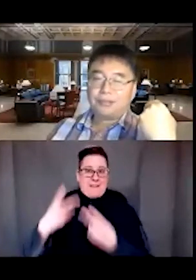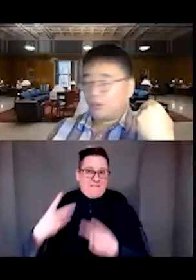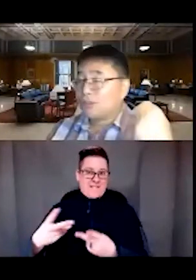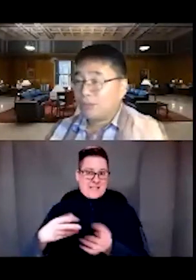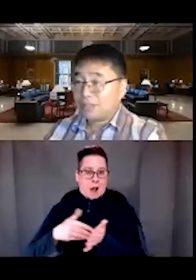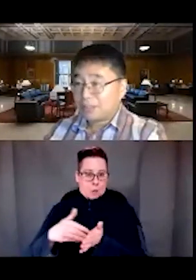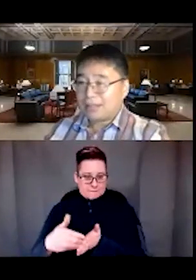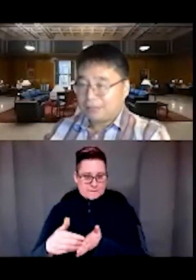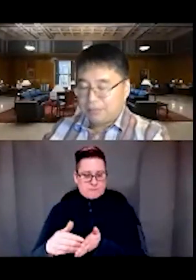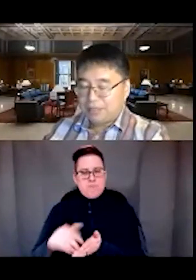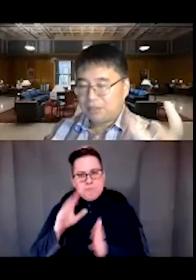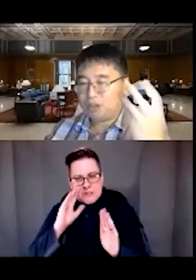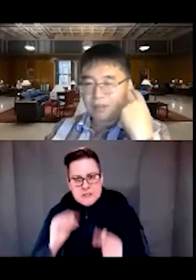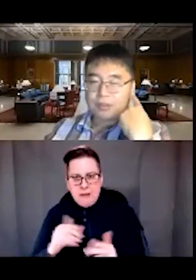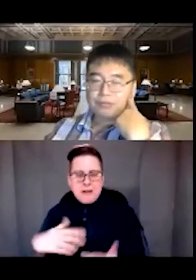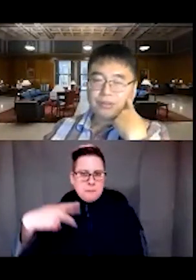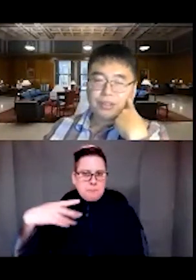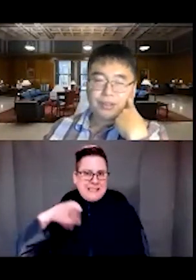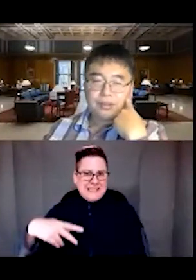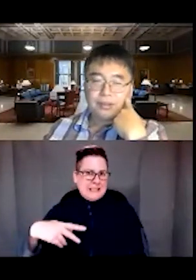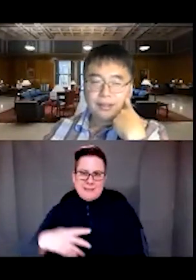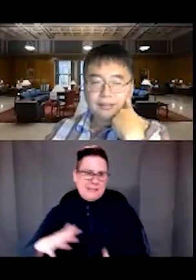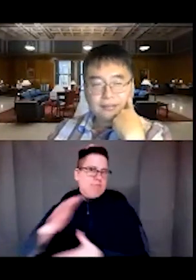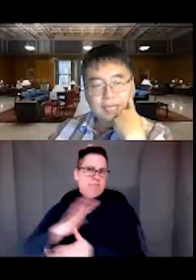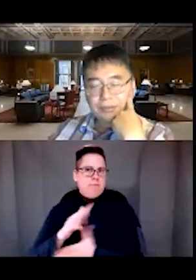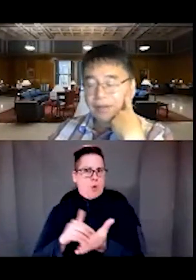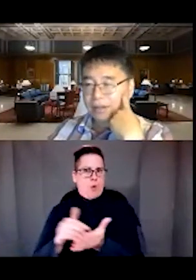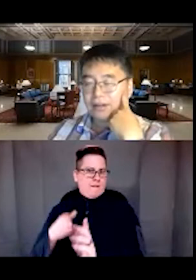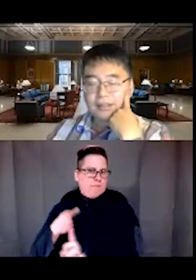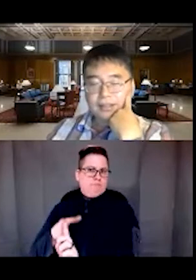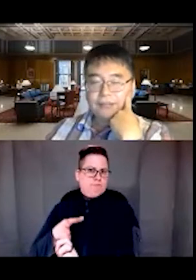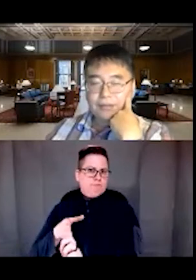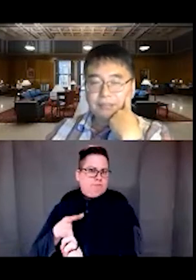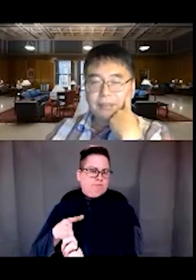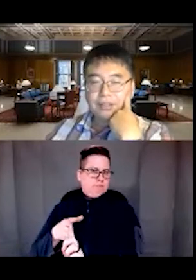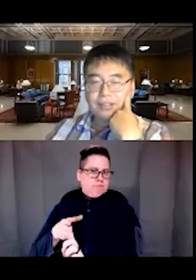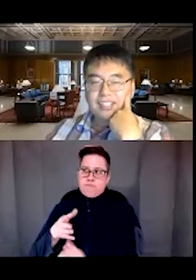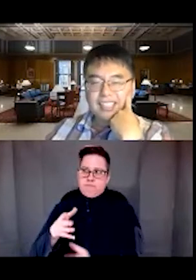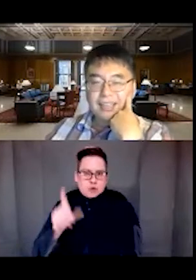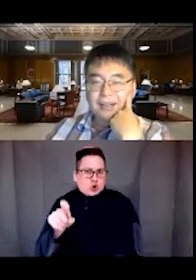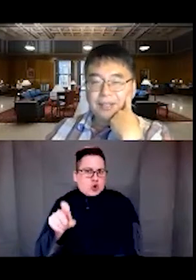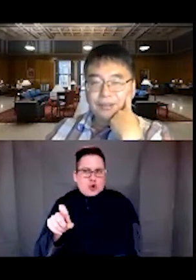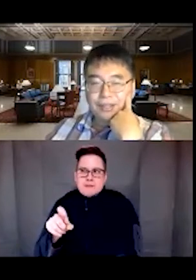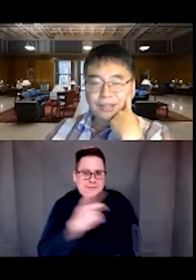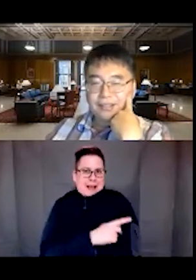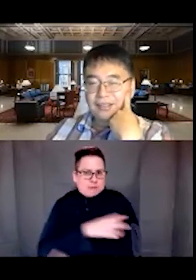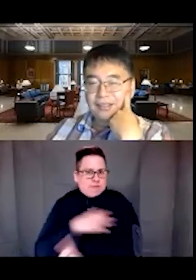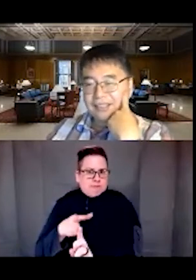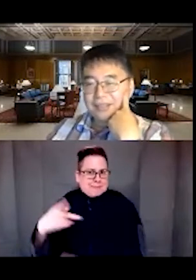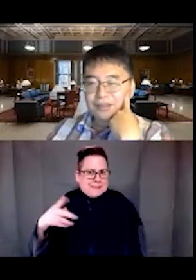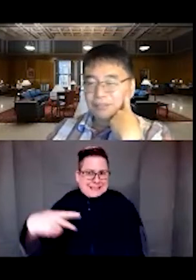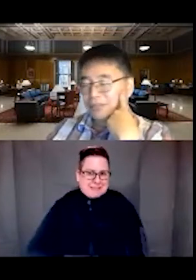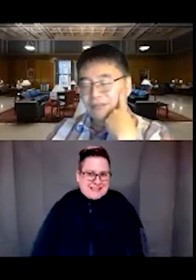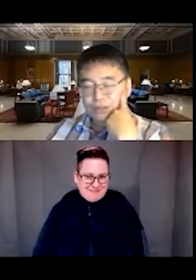this was, which is what you expect. The PCP should be the most frequently used types of healthcare for these patients. And you can see